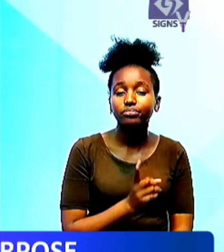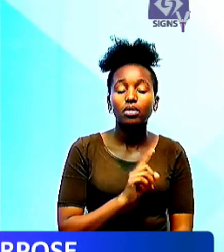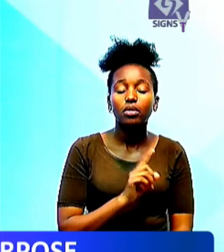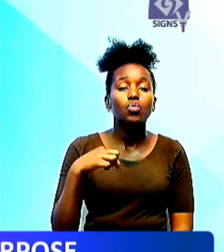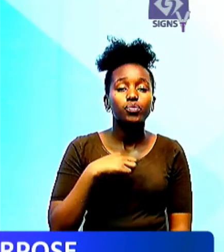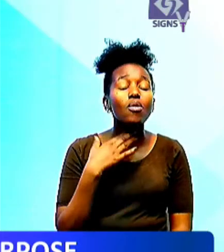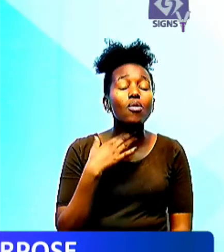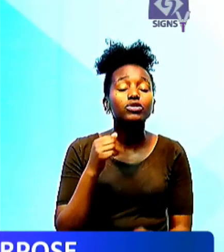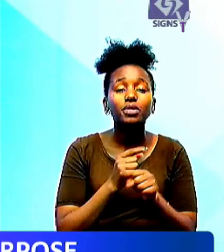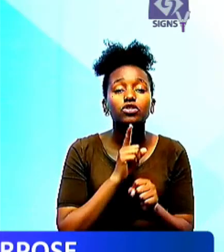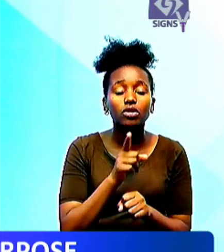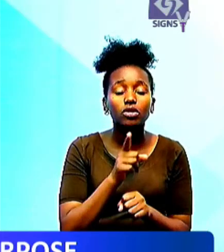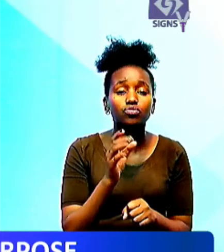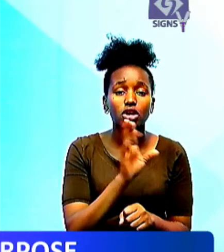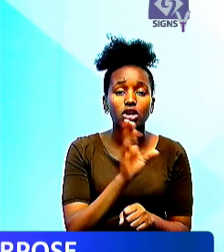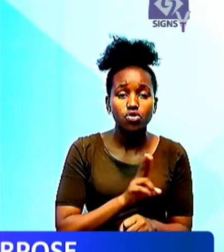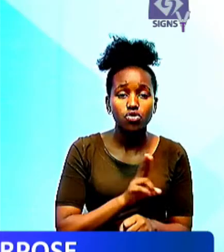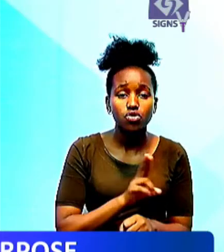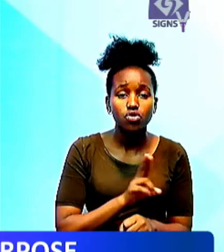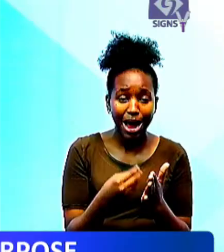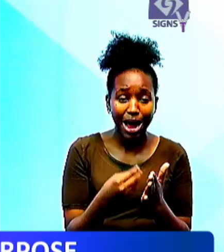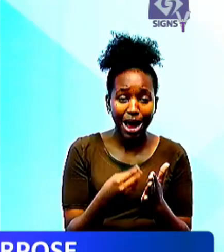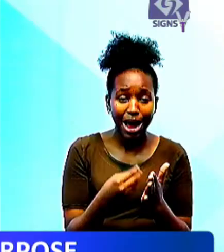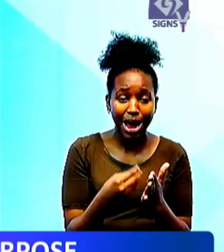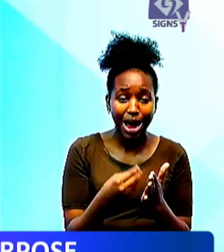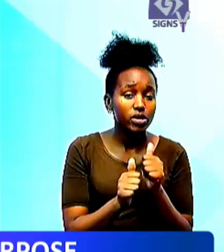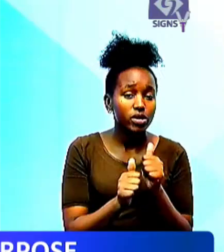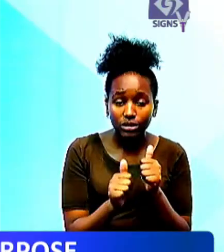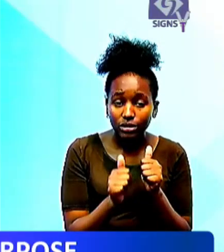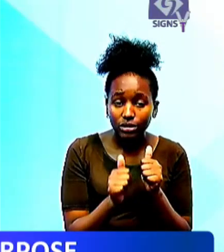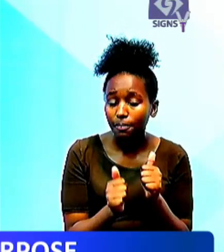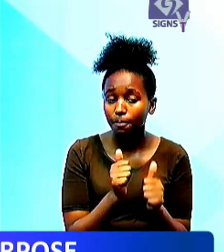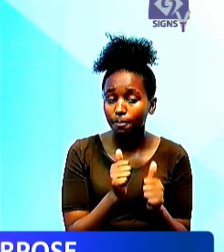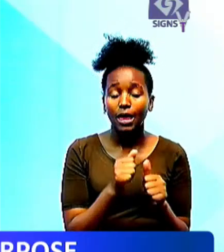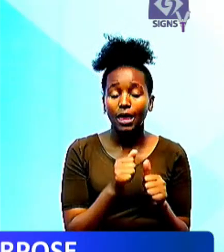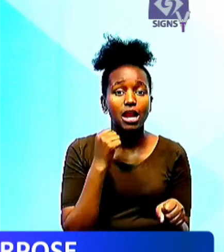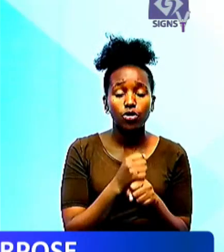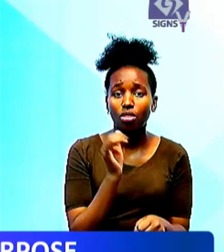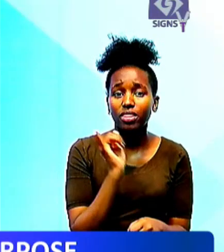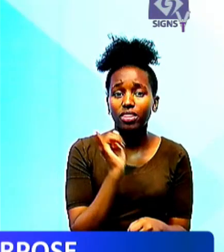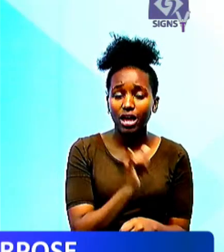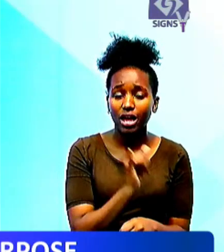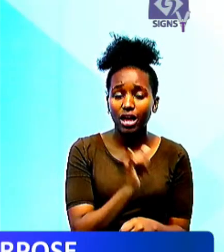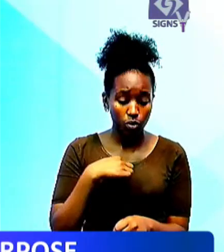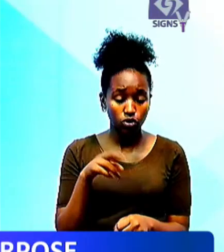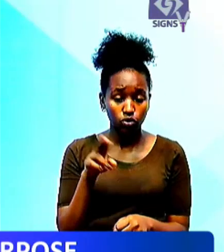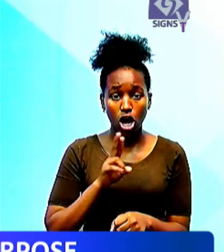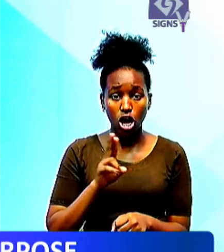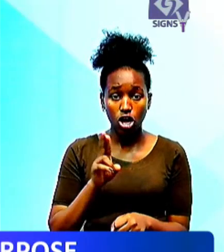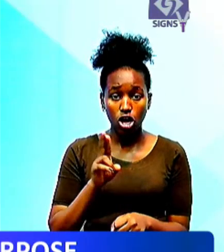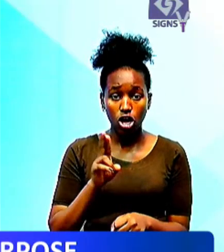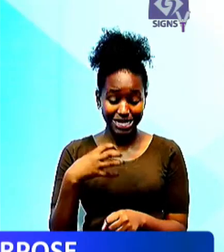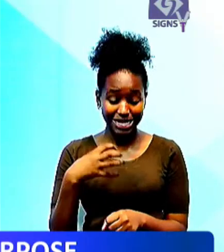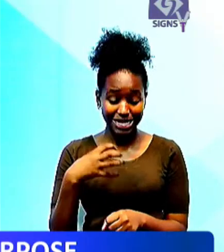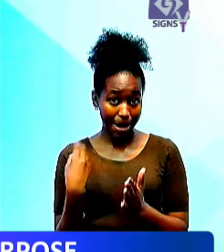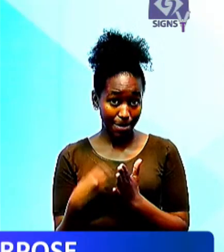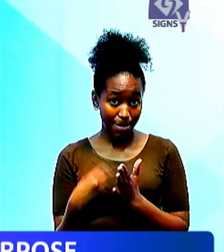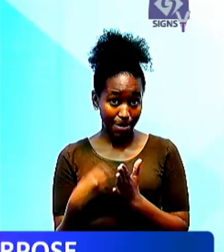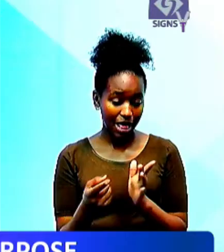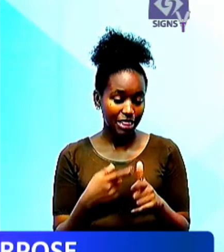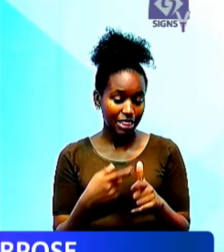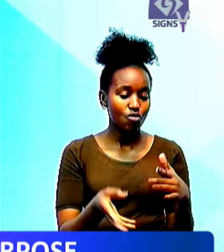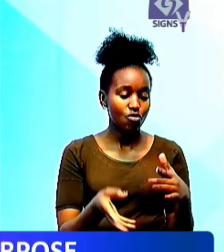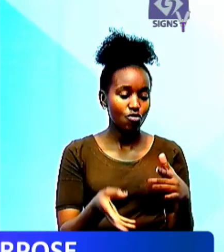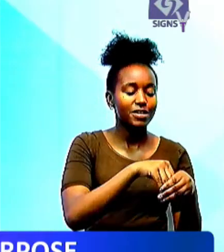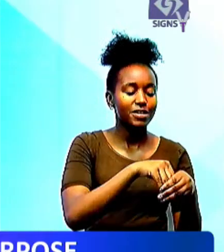infrastructure in Africa? We have companies that are doing that in North Africa, that are using the people's pension and are investing in Africa. So